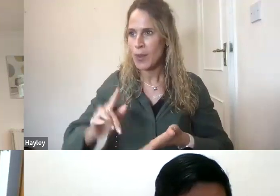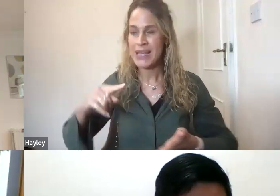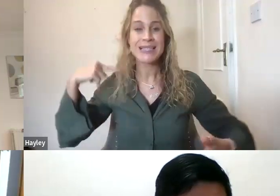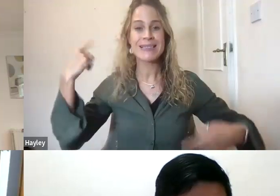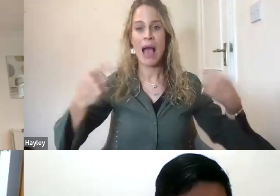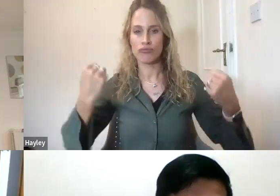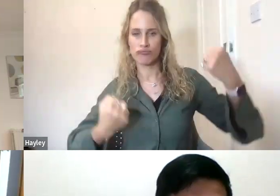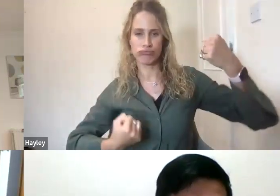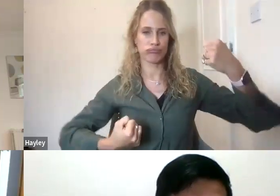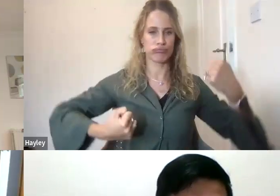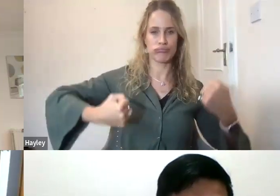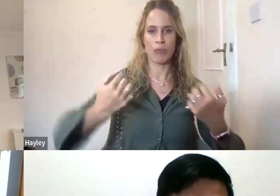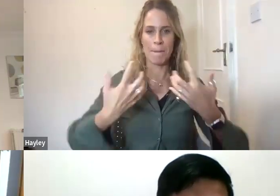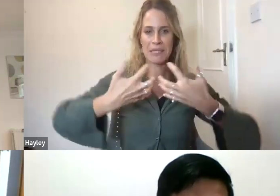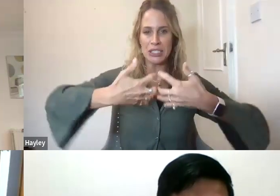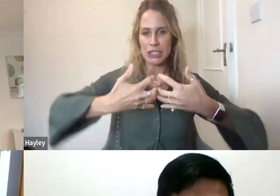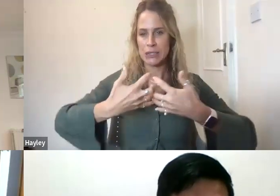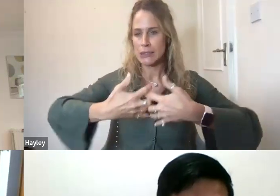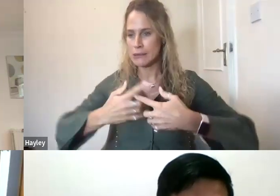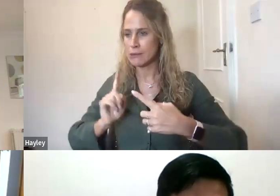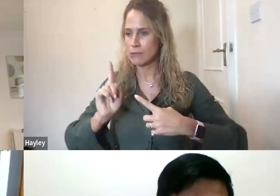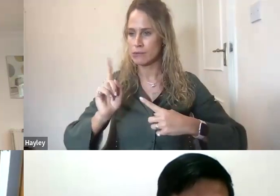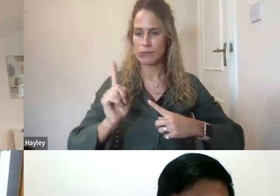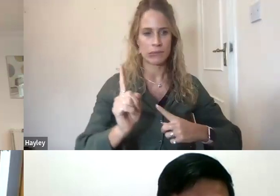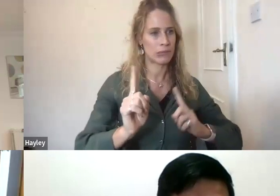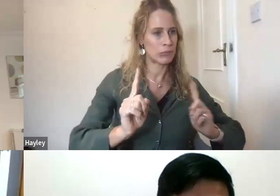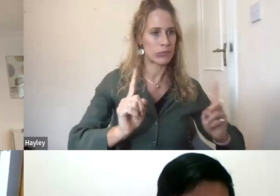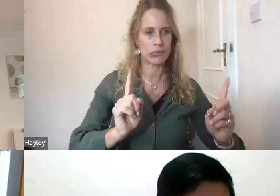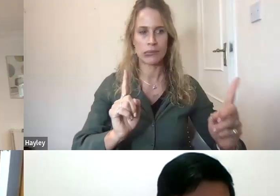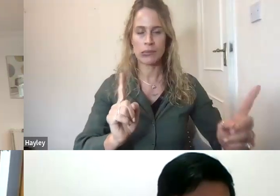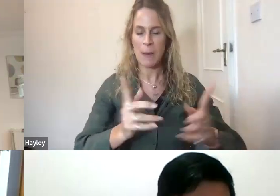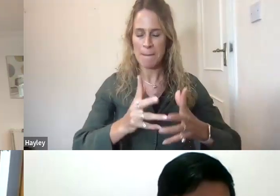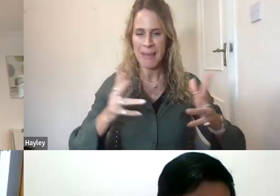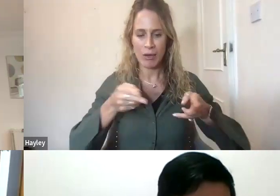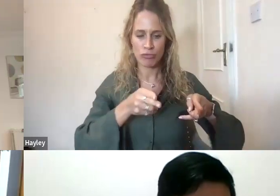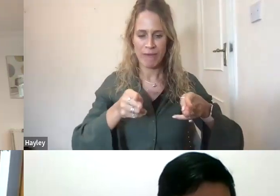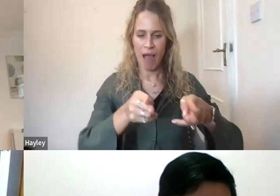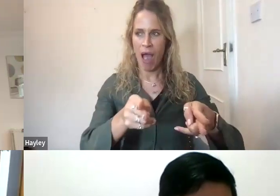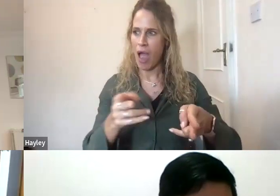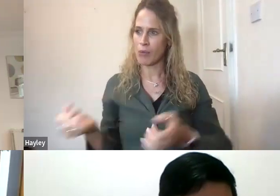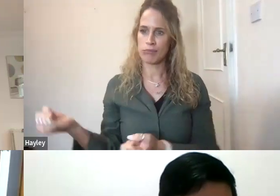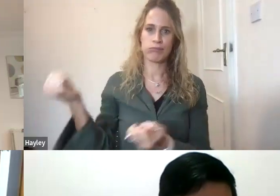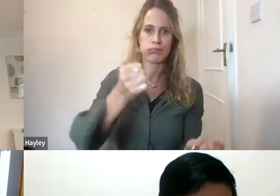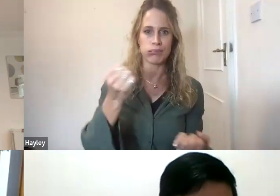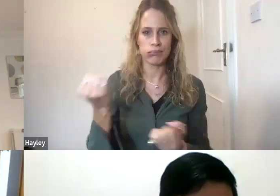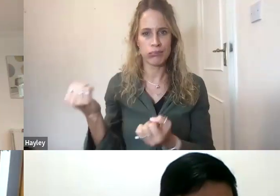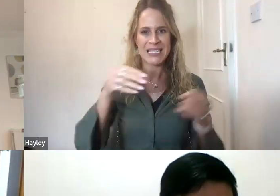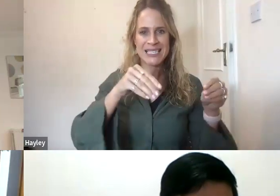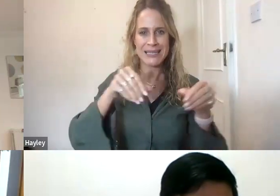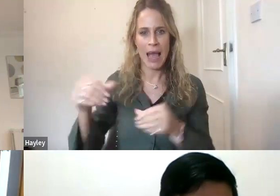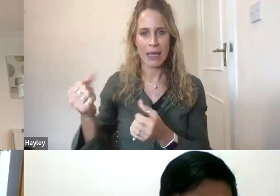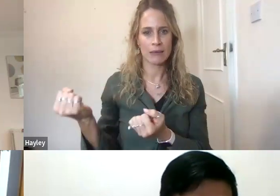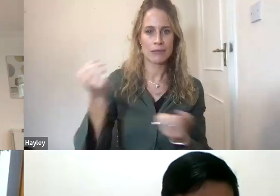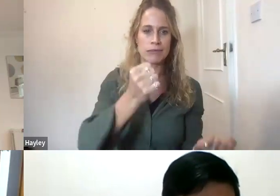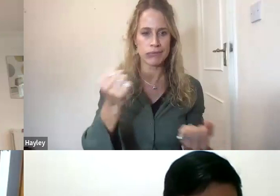howling like giants to haul from riverbeds huge quantities of sand in which small